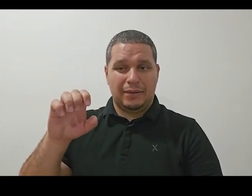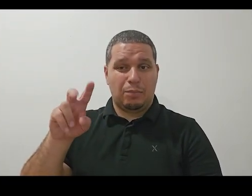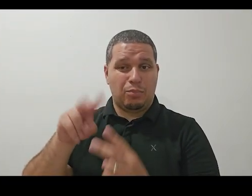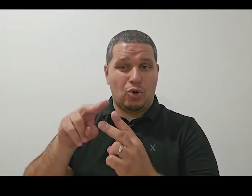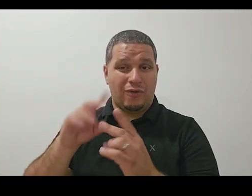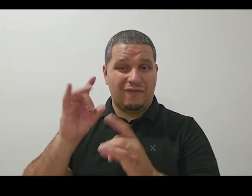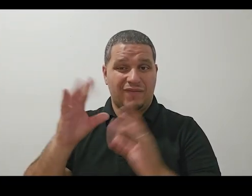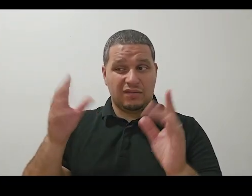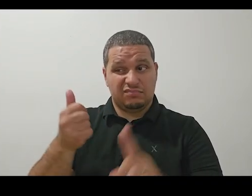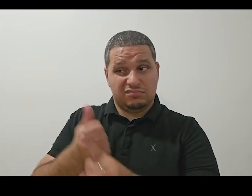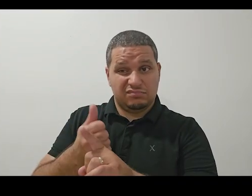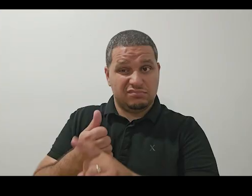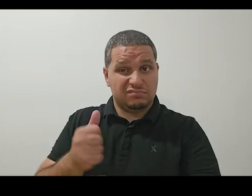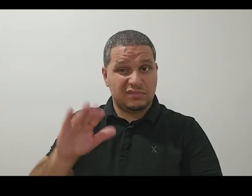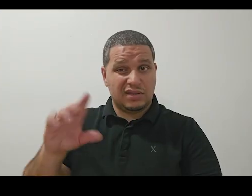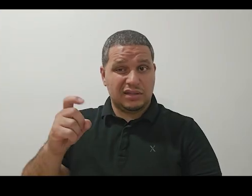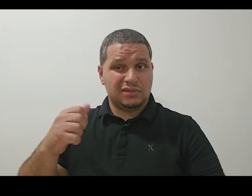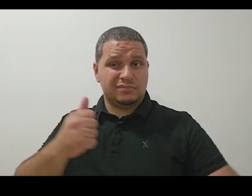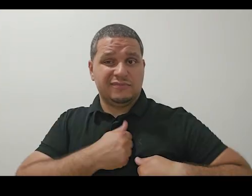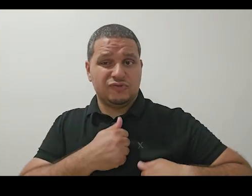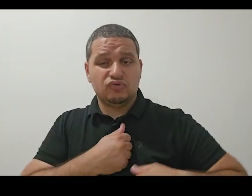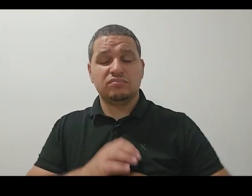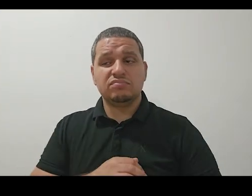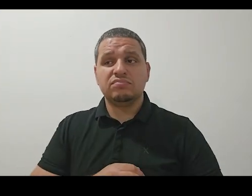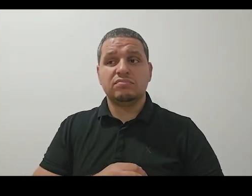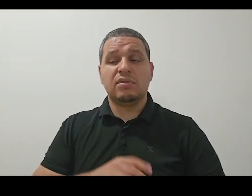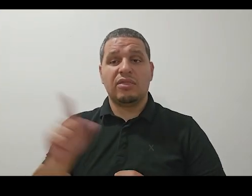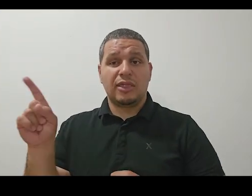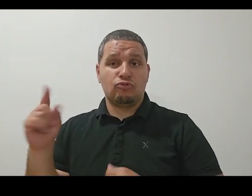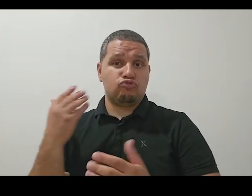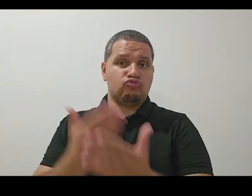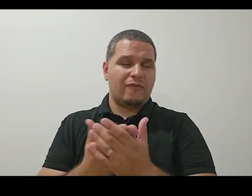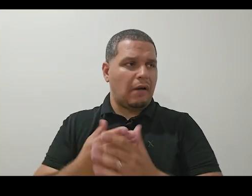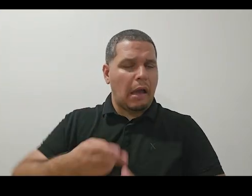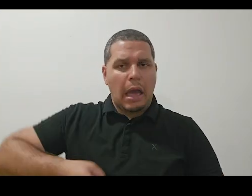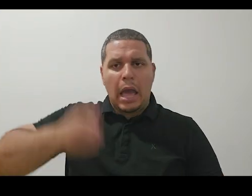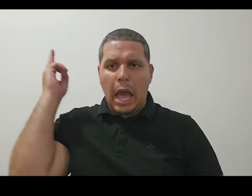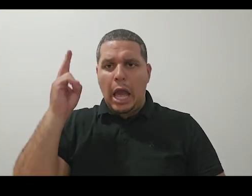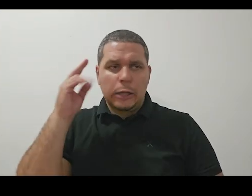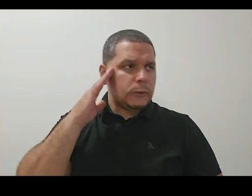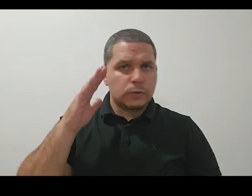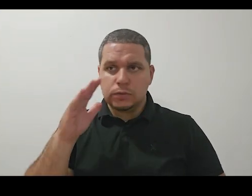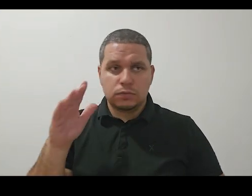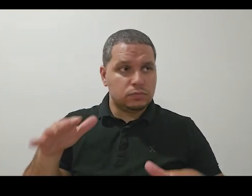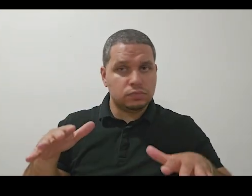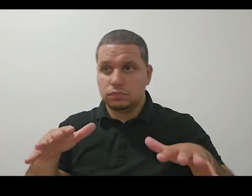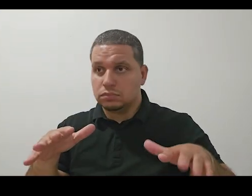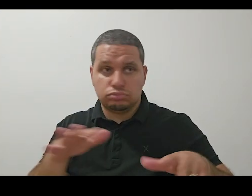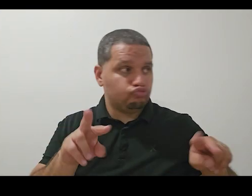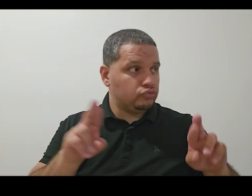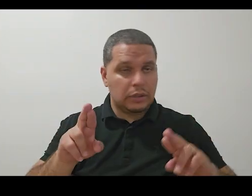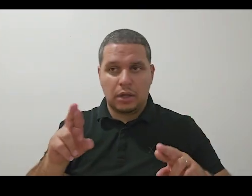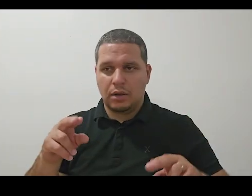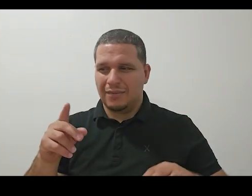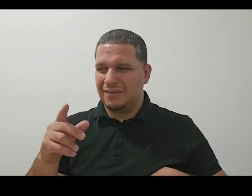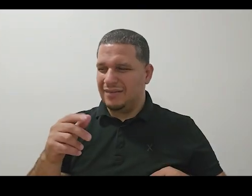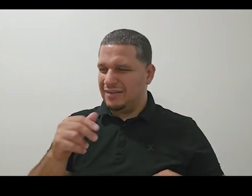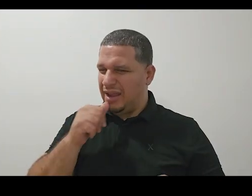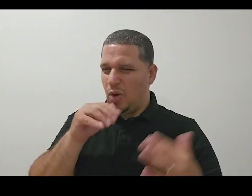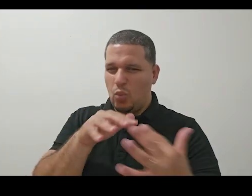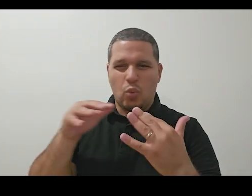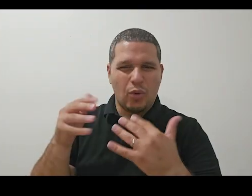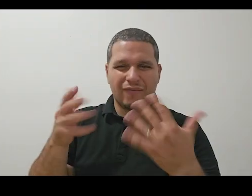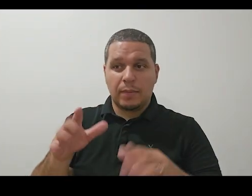are ex-veterans. They come back on high alert, constantly hyper